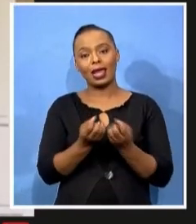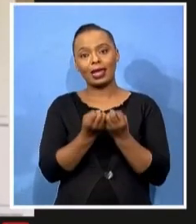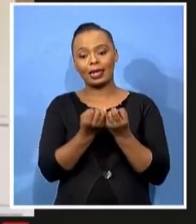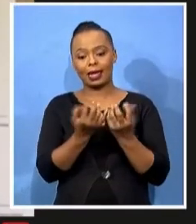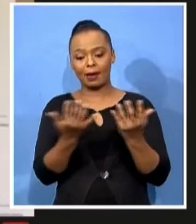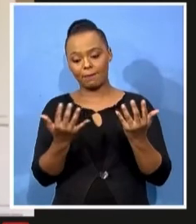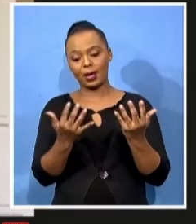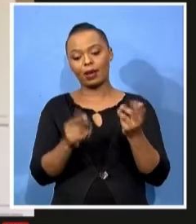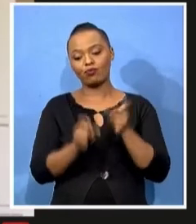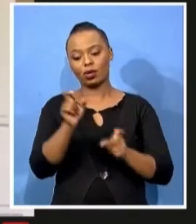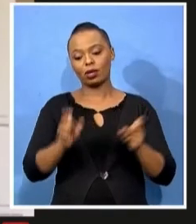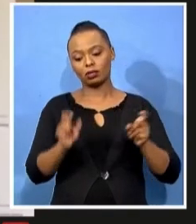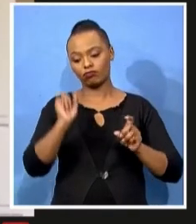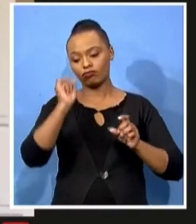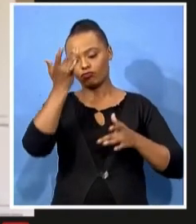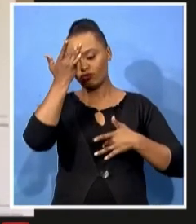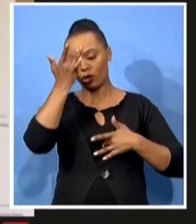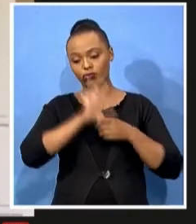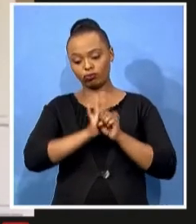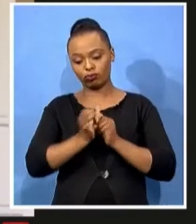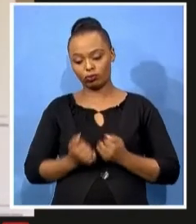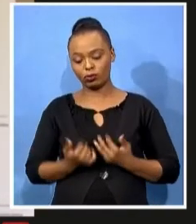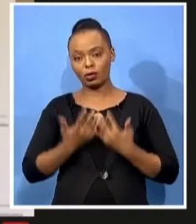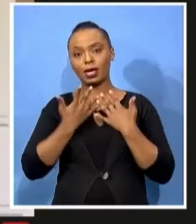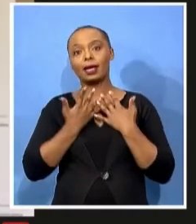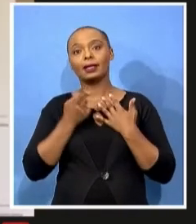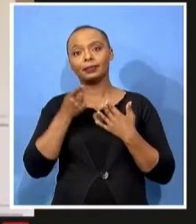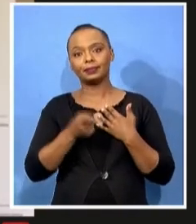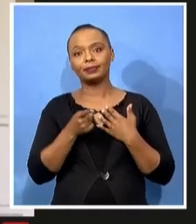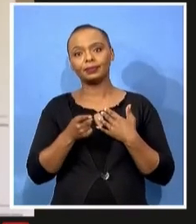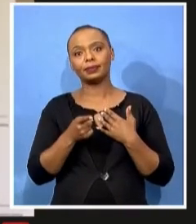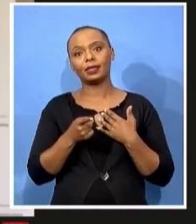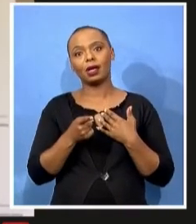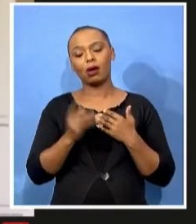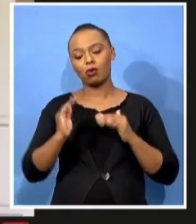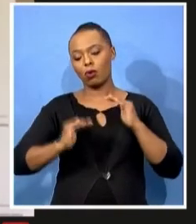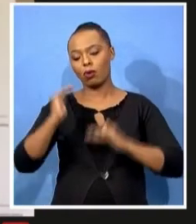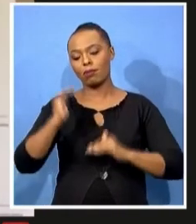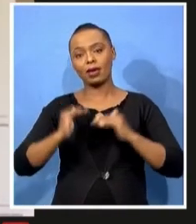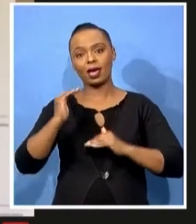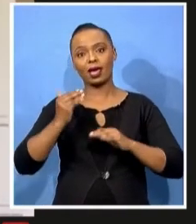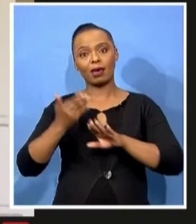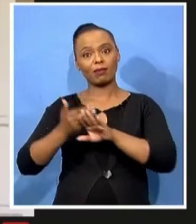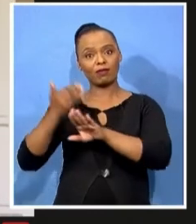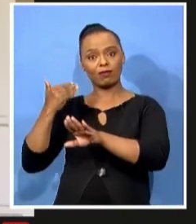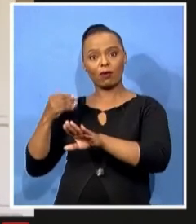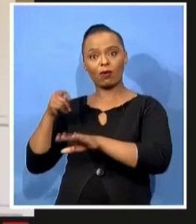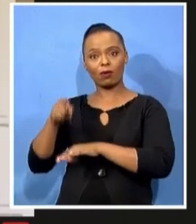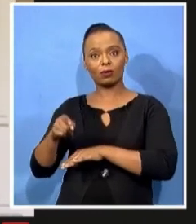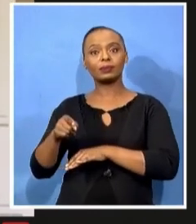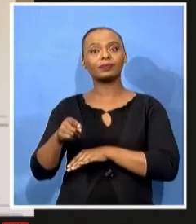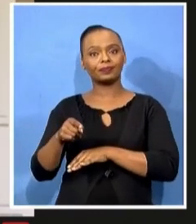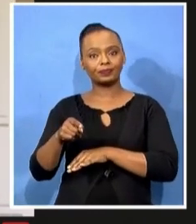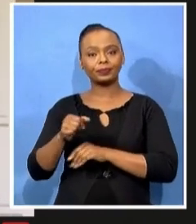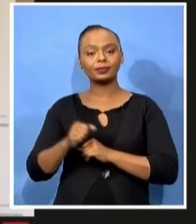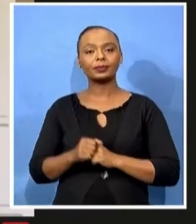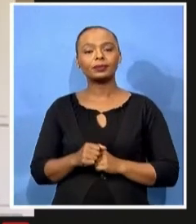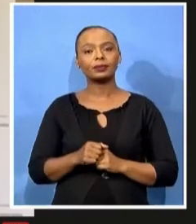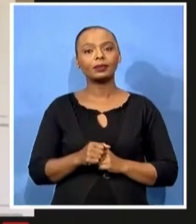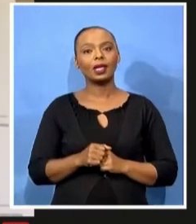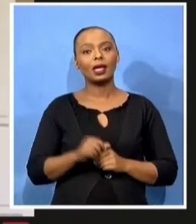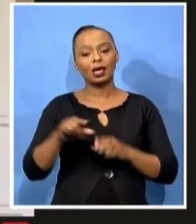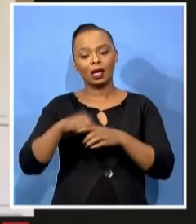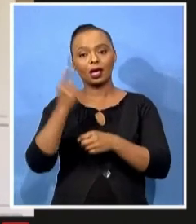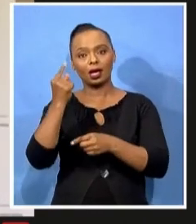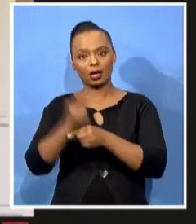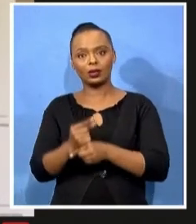total at the peak of the earlier surge. Now, Gauteng is still rising, and we